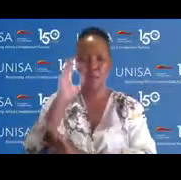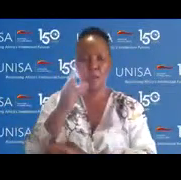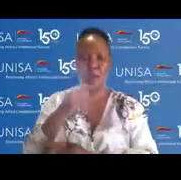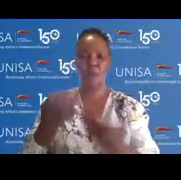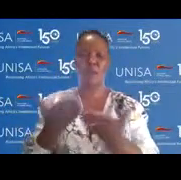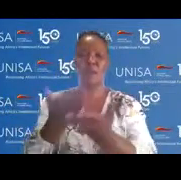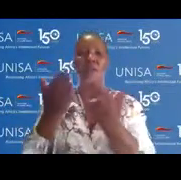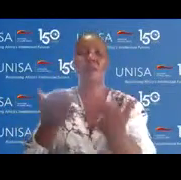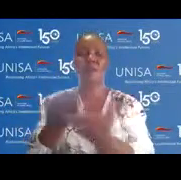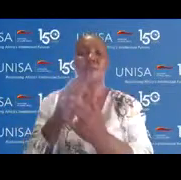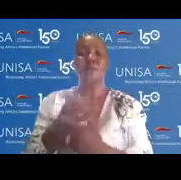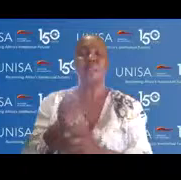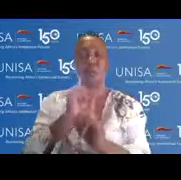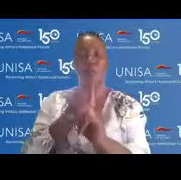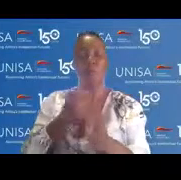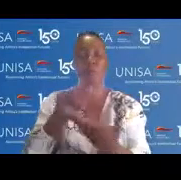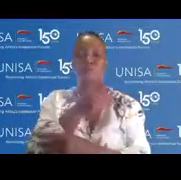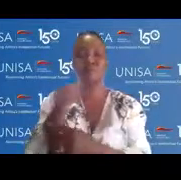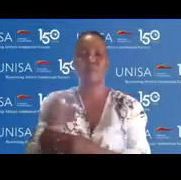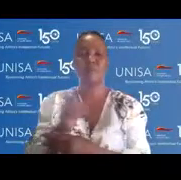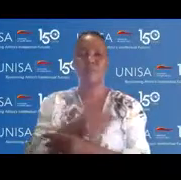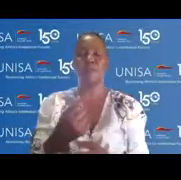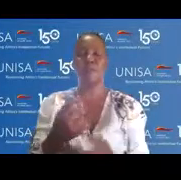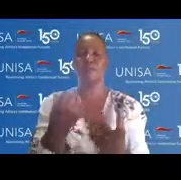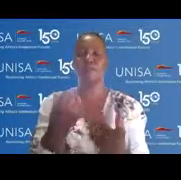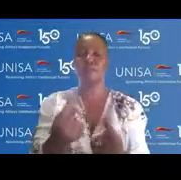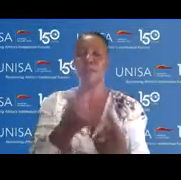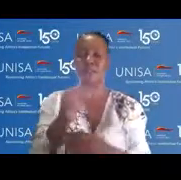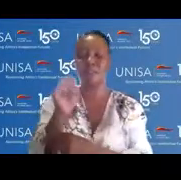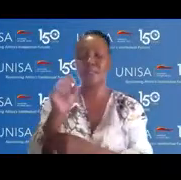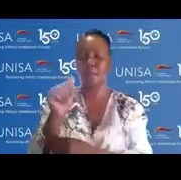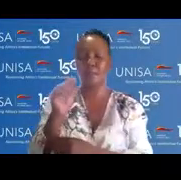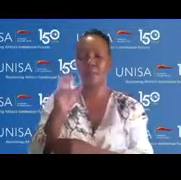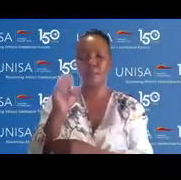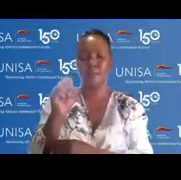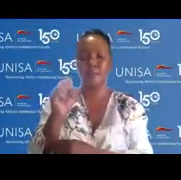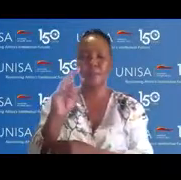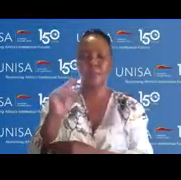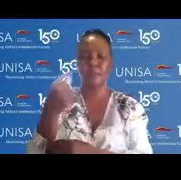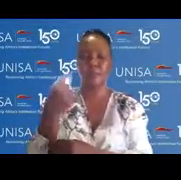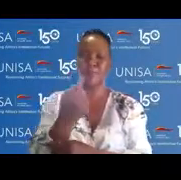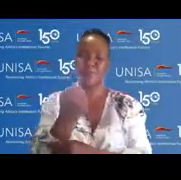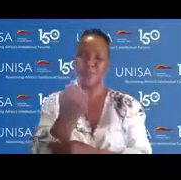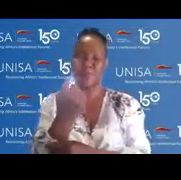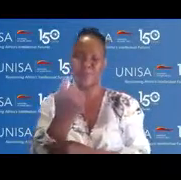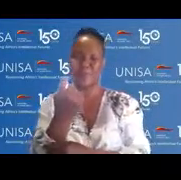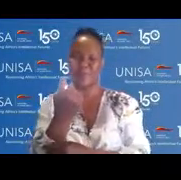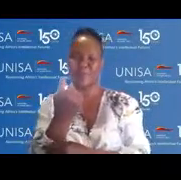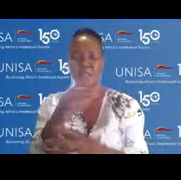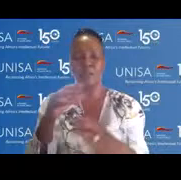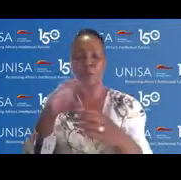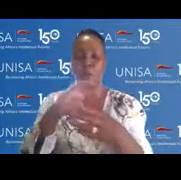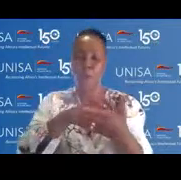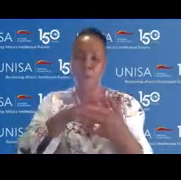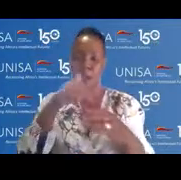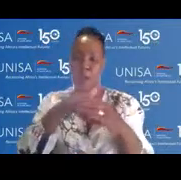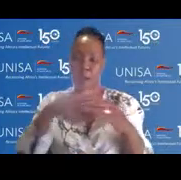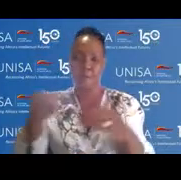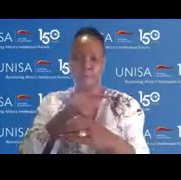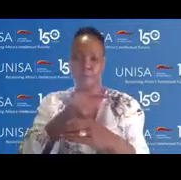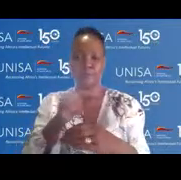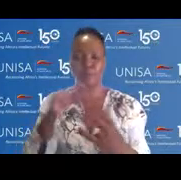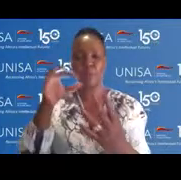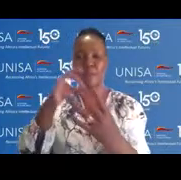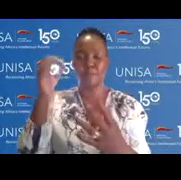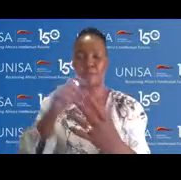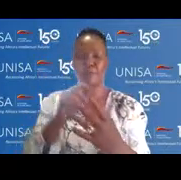you. If you do run this with your Samsung, it is a little bit tricky to move out of it if you've selected one of the options that you need to test.